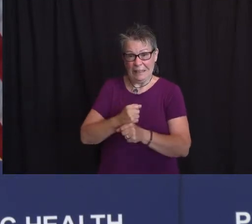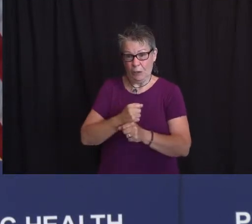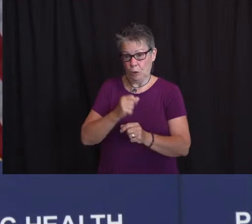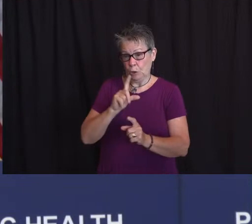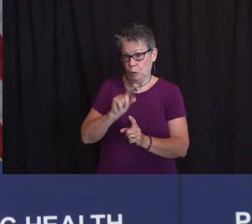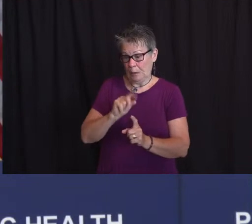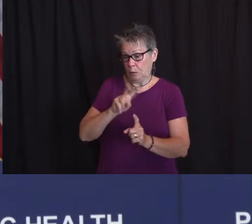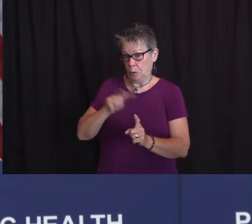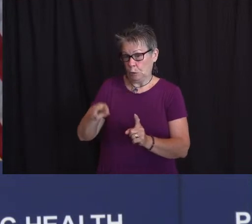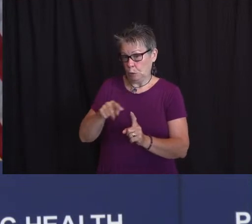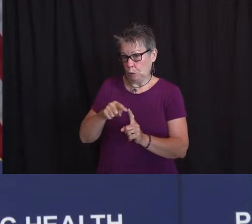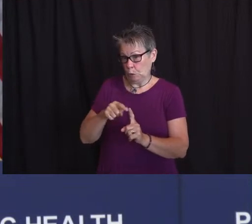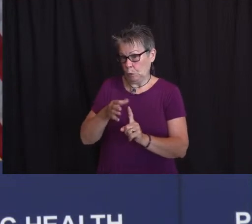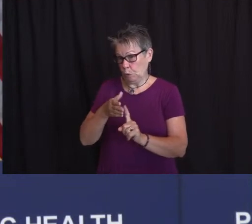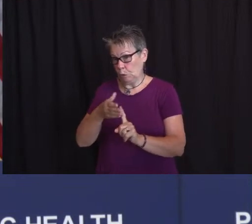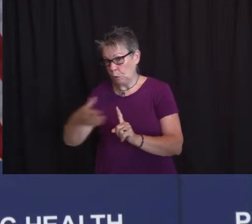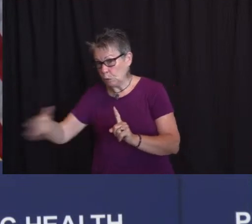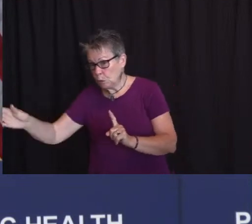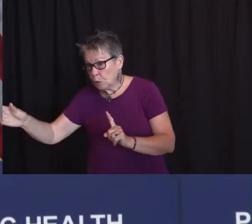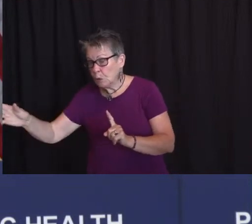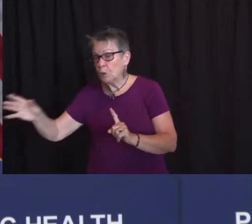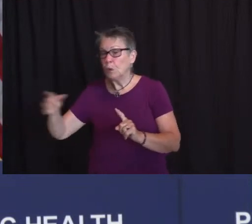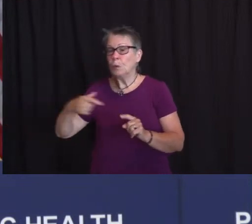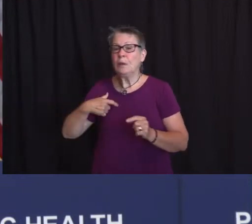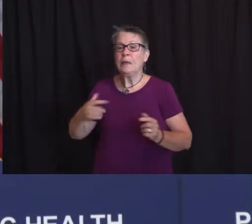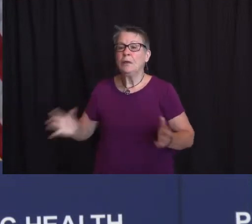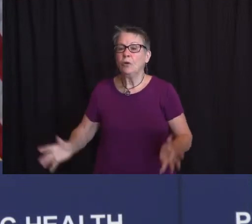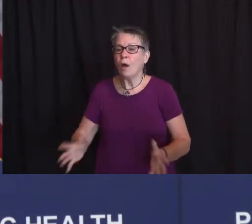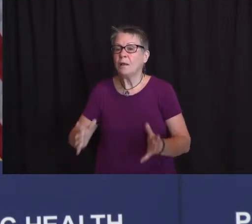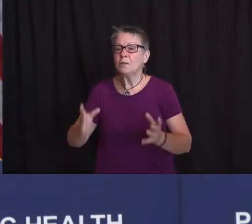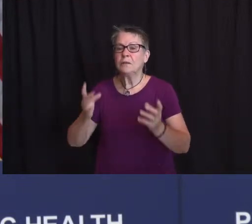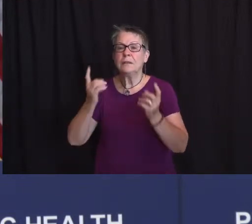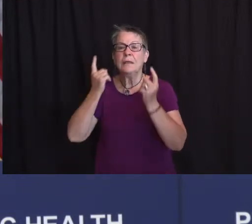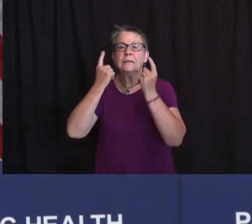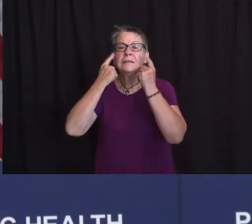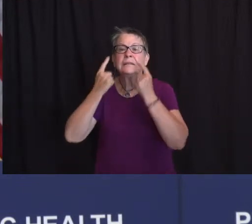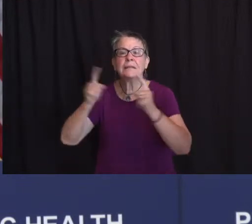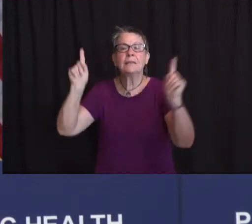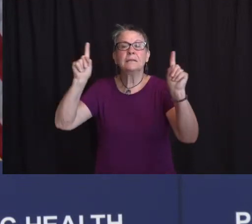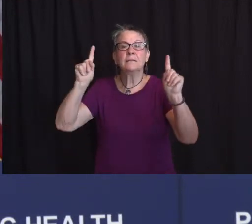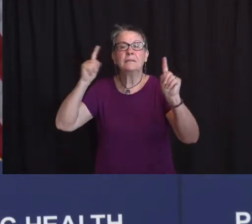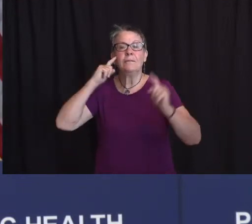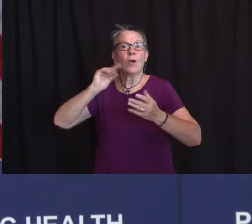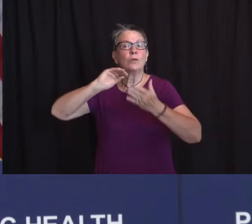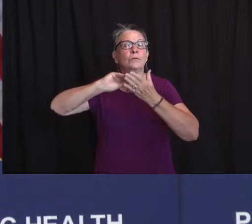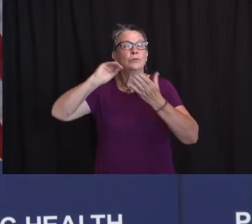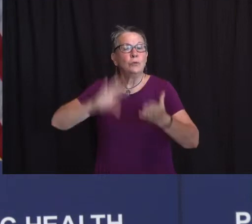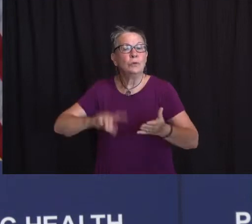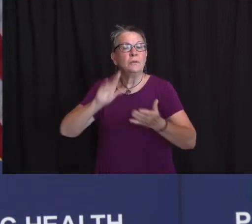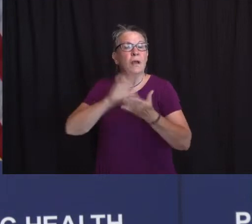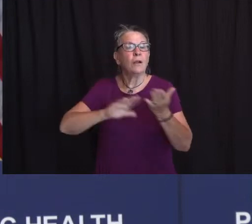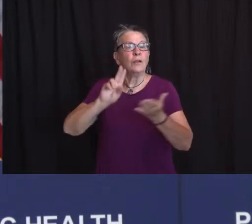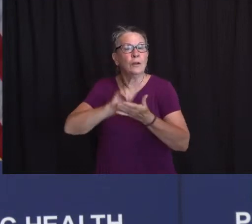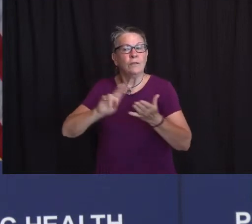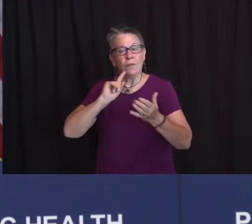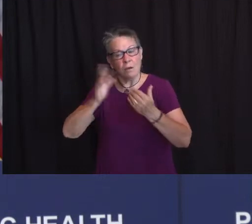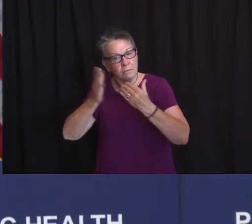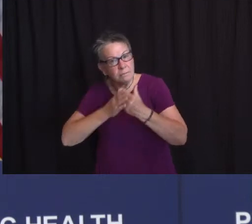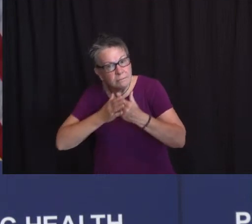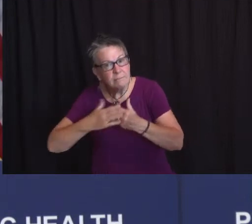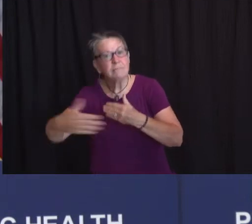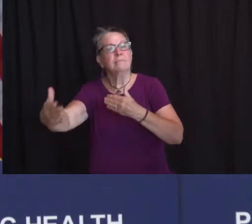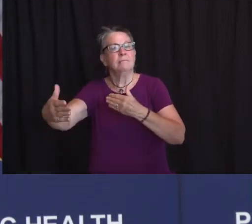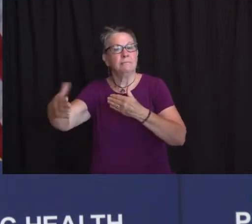post-secondary education now and in the future. Governor, I want to thank you, and I've heard from several presidents already this morning after we sent out